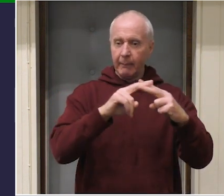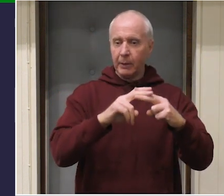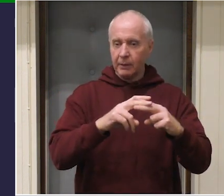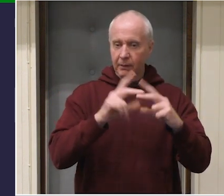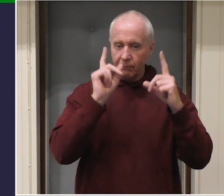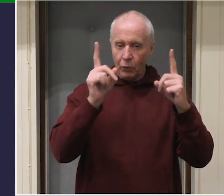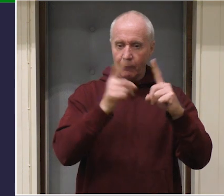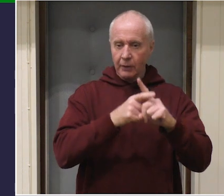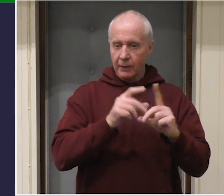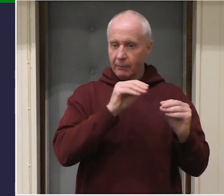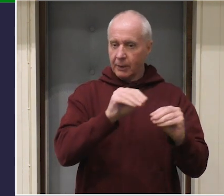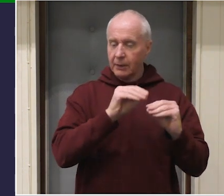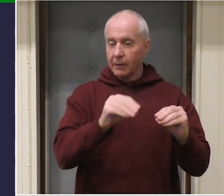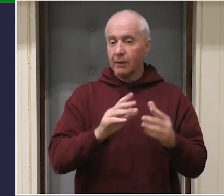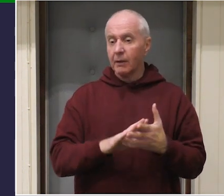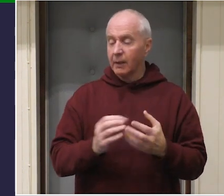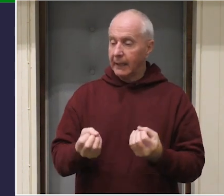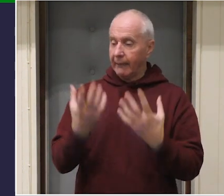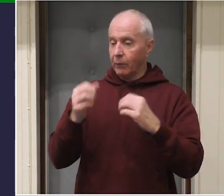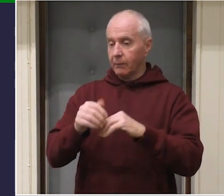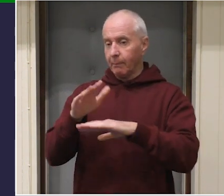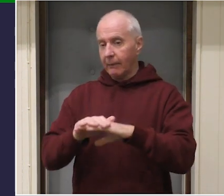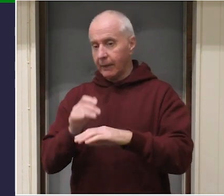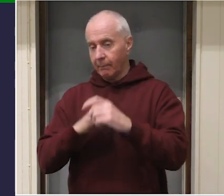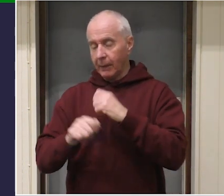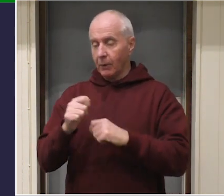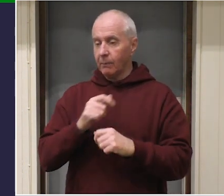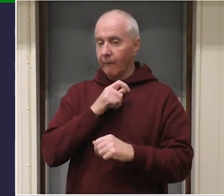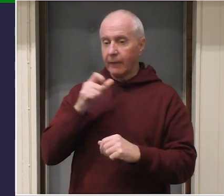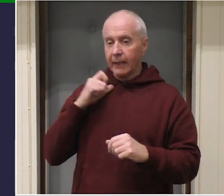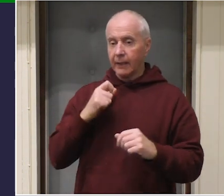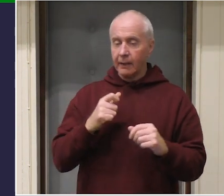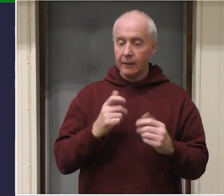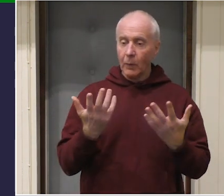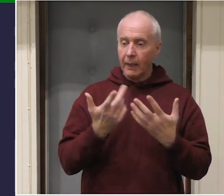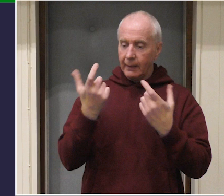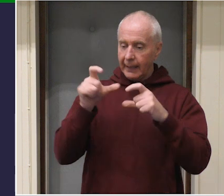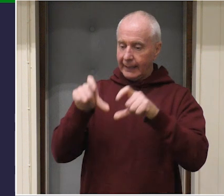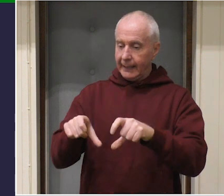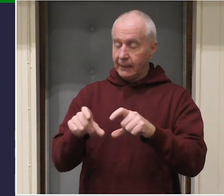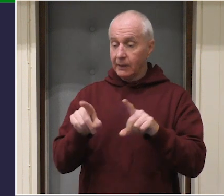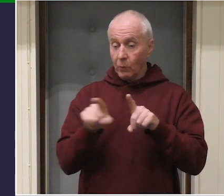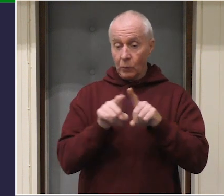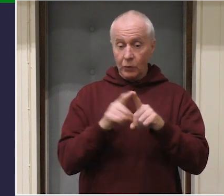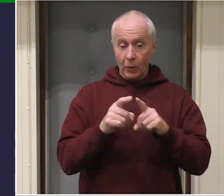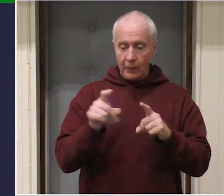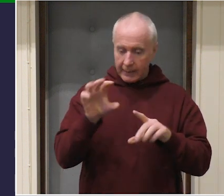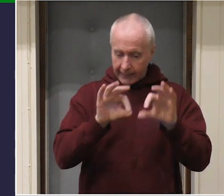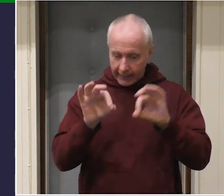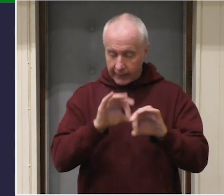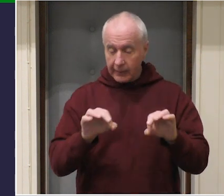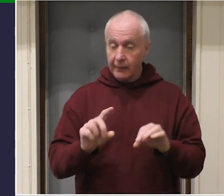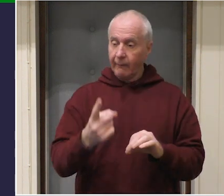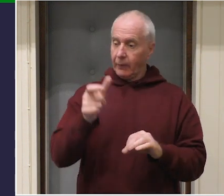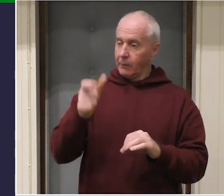last 40 years of his life as a vicar at Thornhill in Leeds. He was also a scientist, and he was the first person to look into the night sky